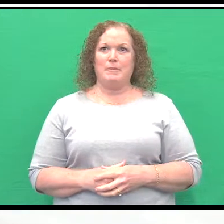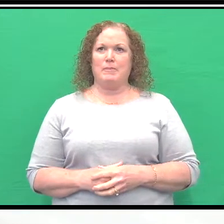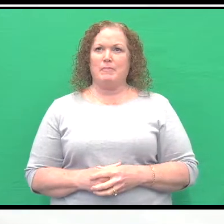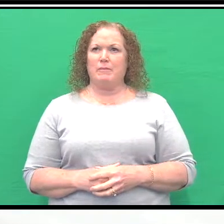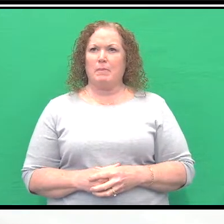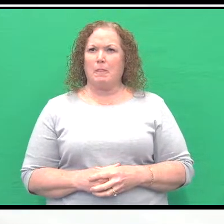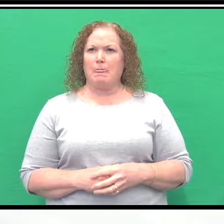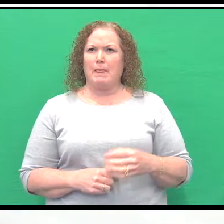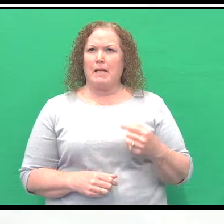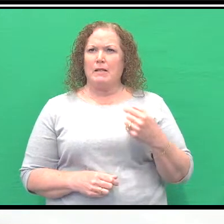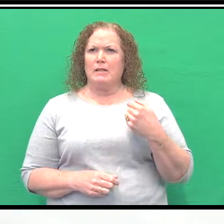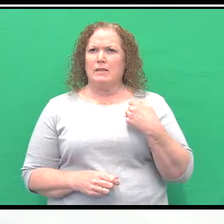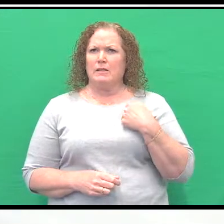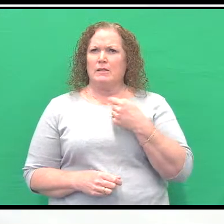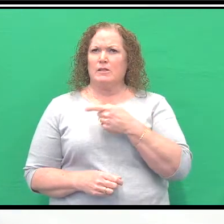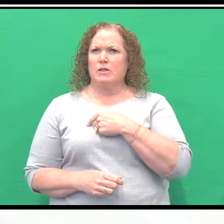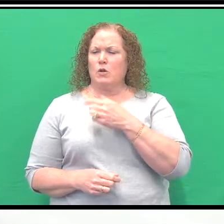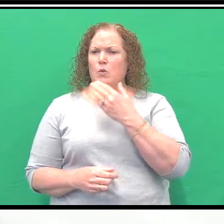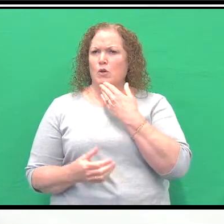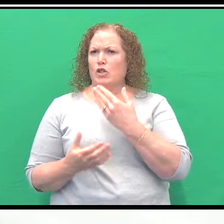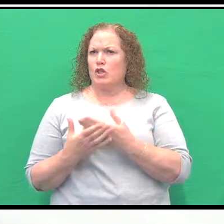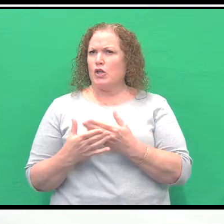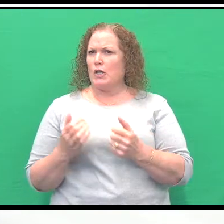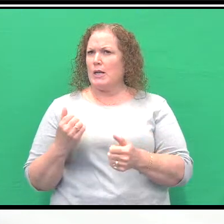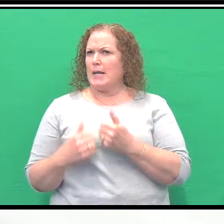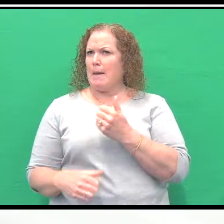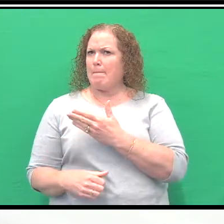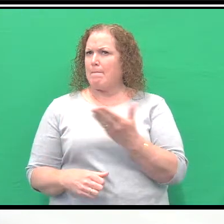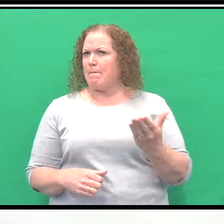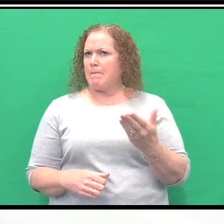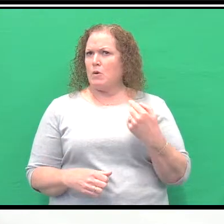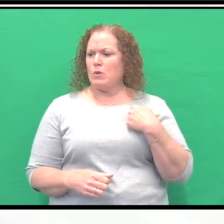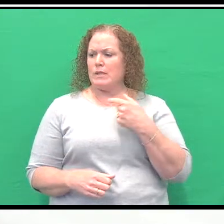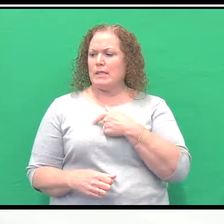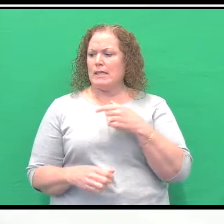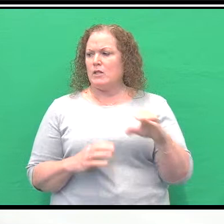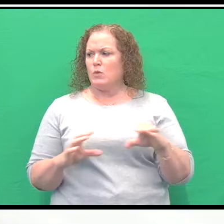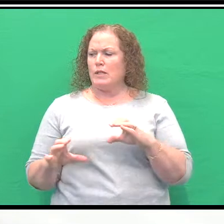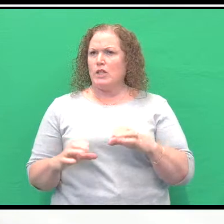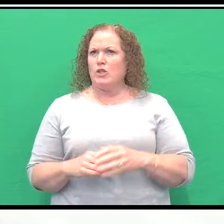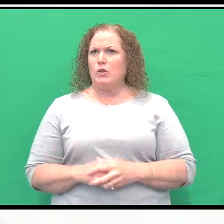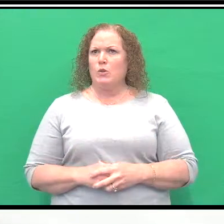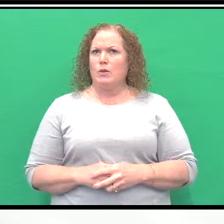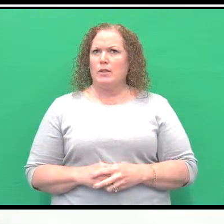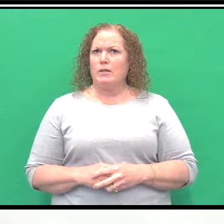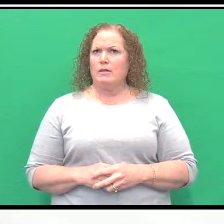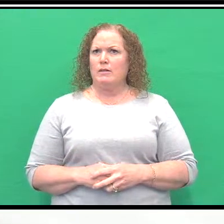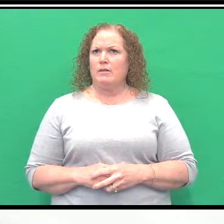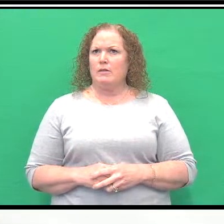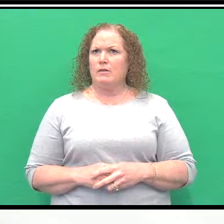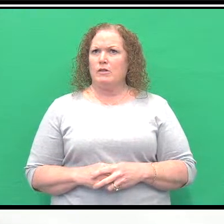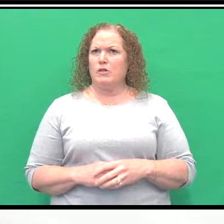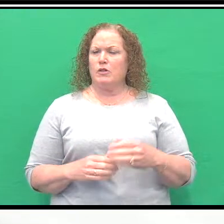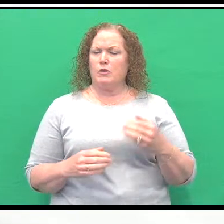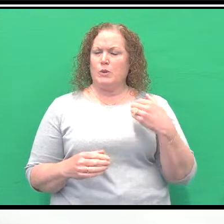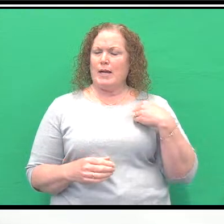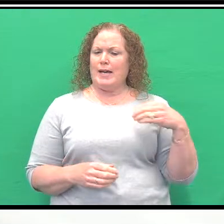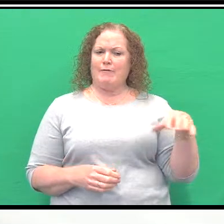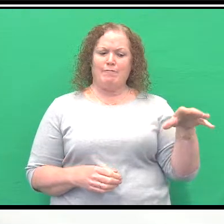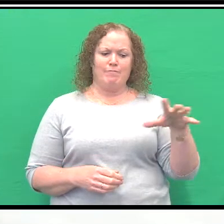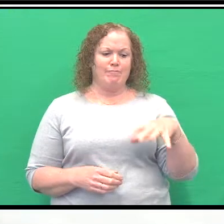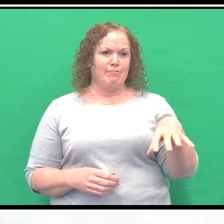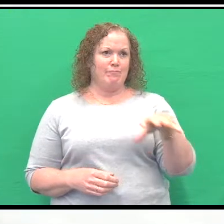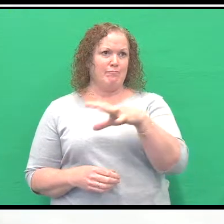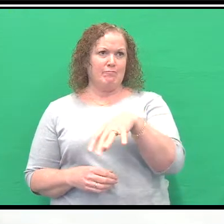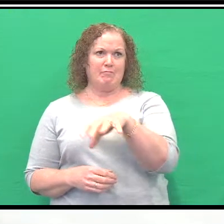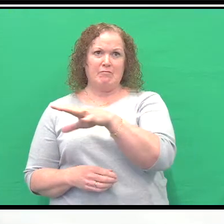we do. Have we tried to identify any particular areas that possibly need more resources or additional training or